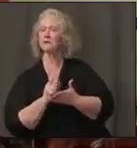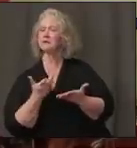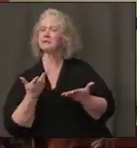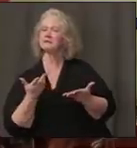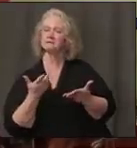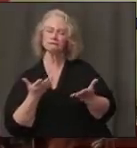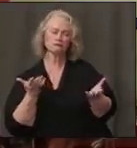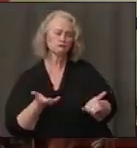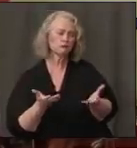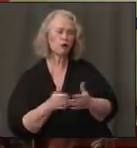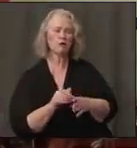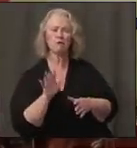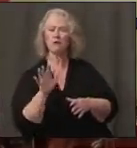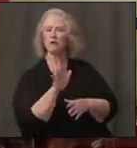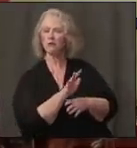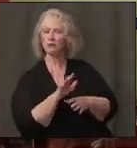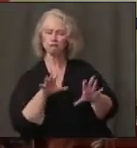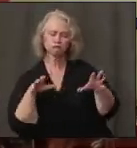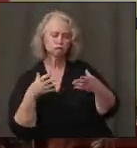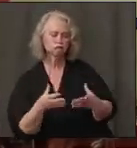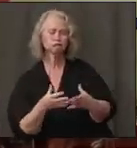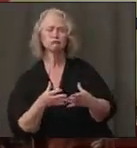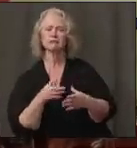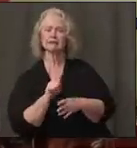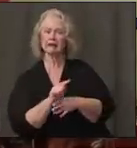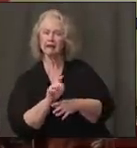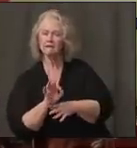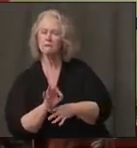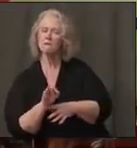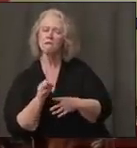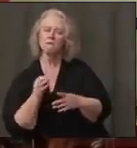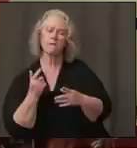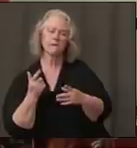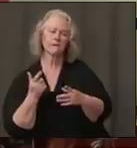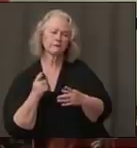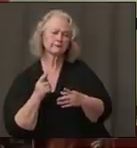the task force and try to offer advice and help.